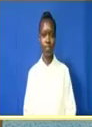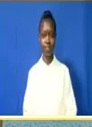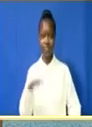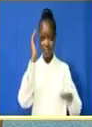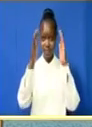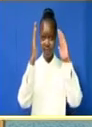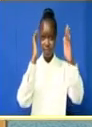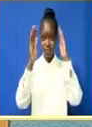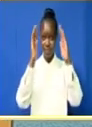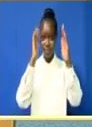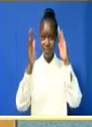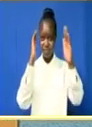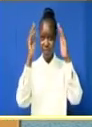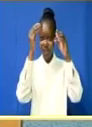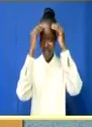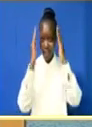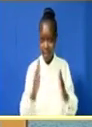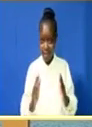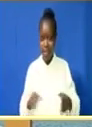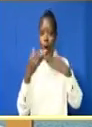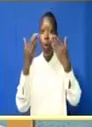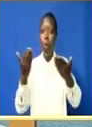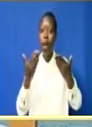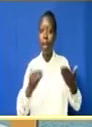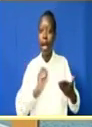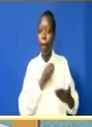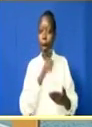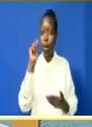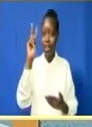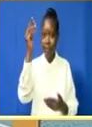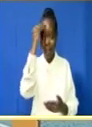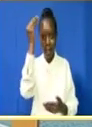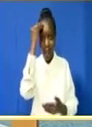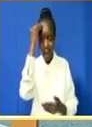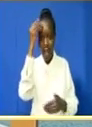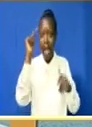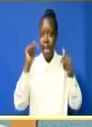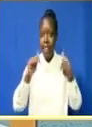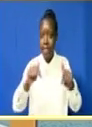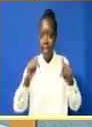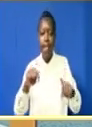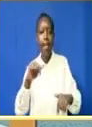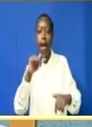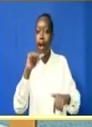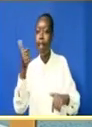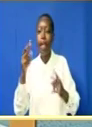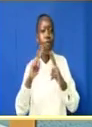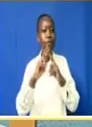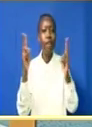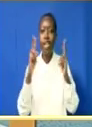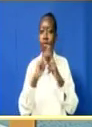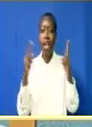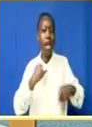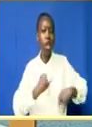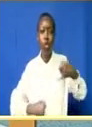Hola! Hello learners, and welcome to Remote Learning. This is yet another really, really